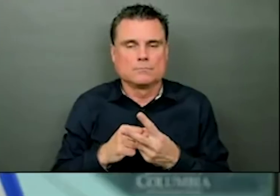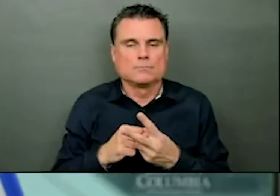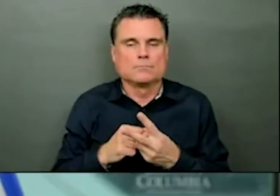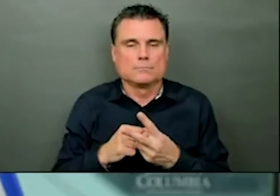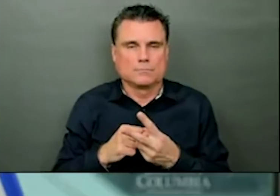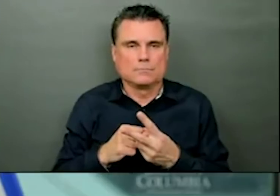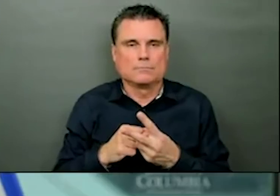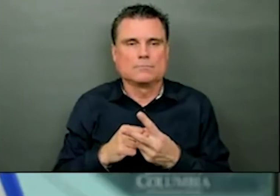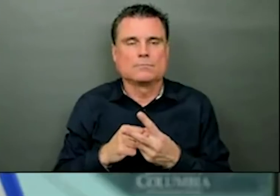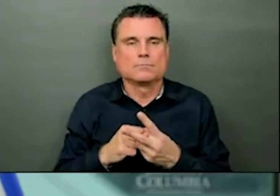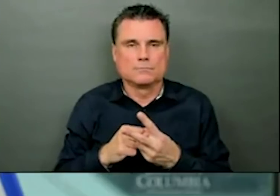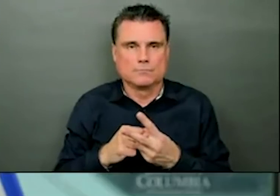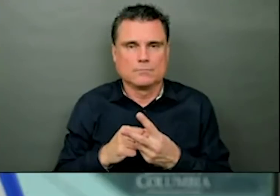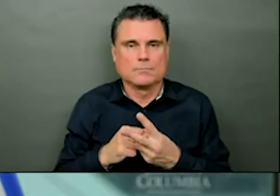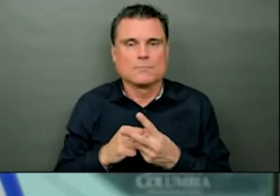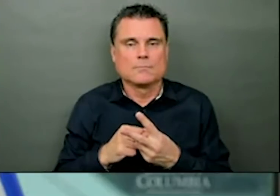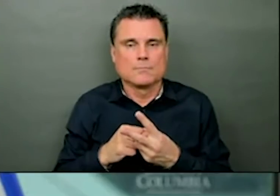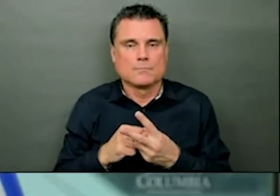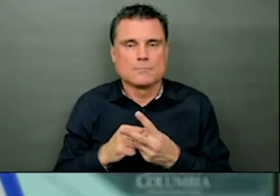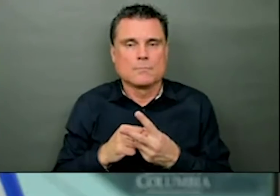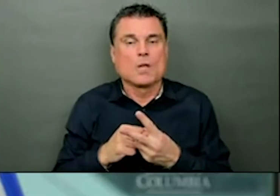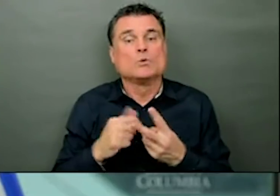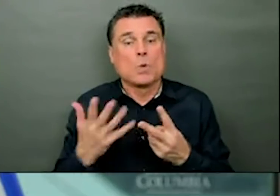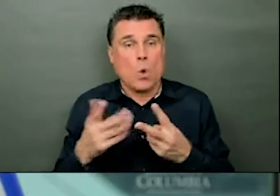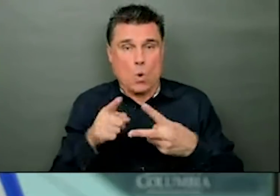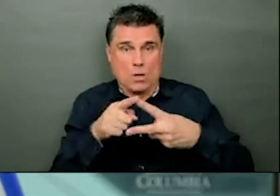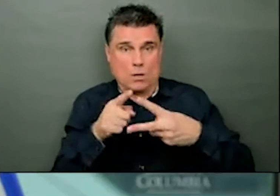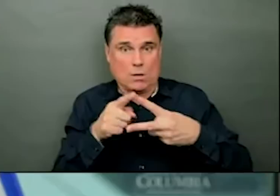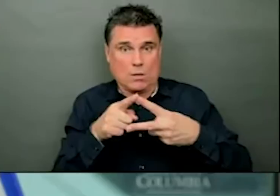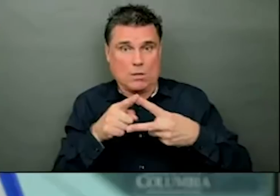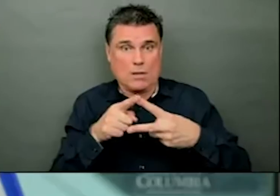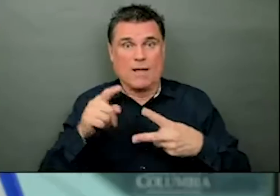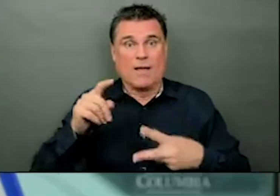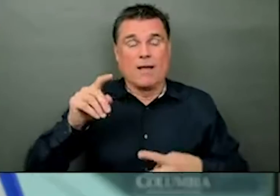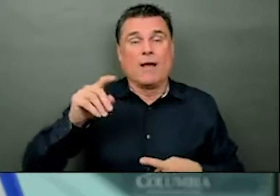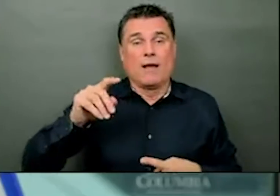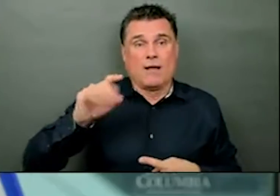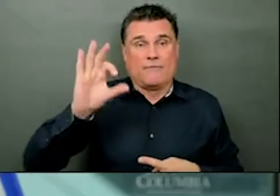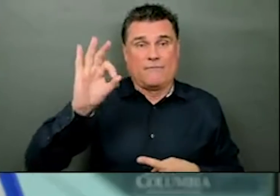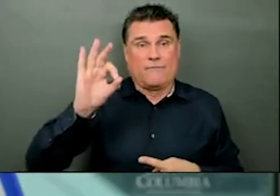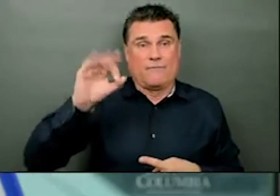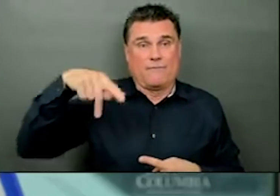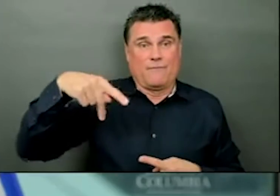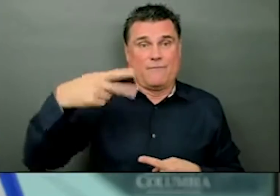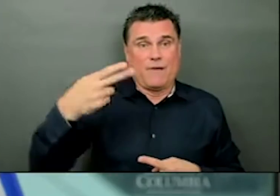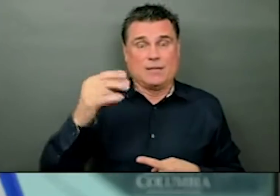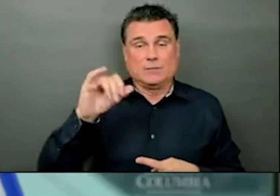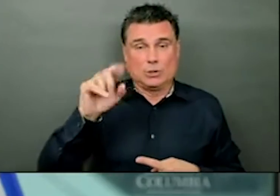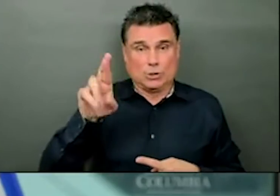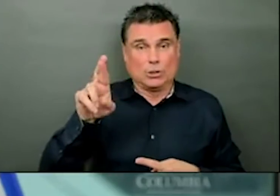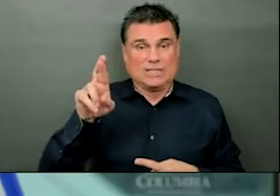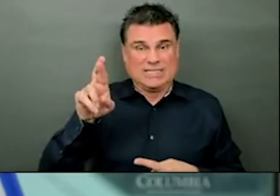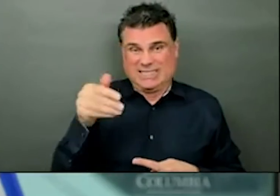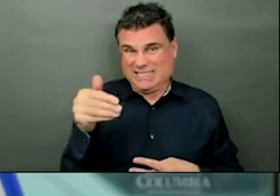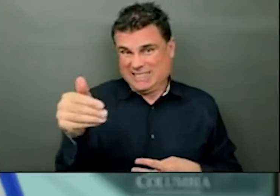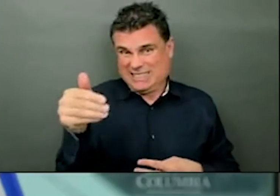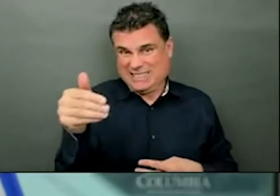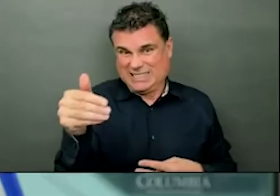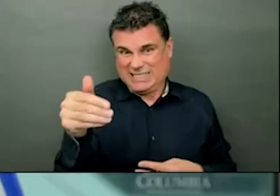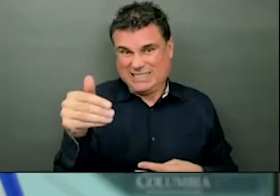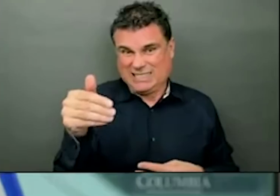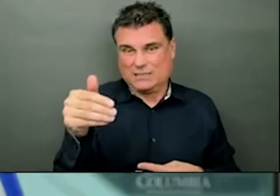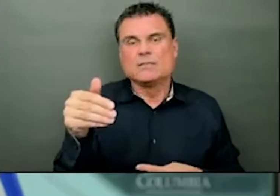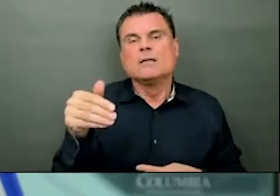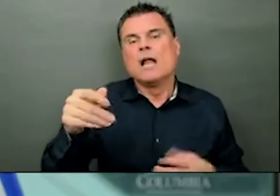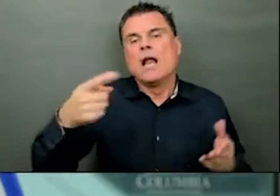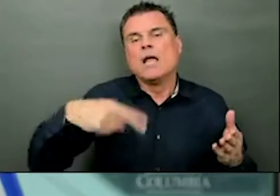majority, about half of the Pfizer immunizations in the coming week will be second doses. And most of the Moderna, which has also